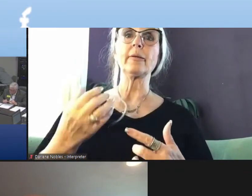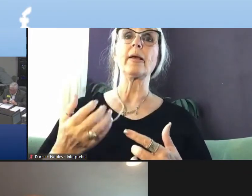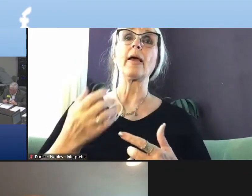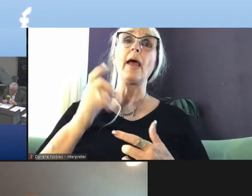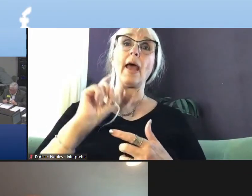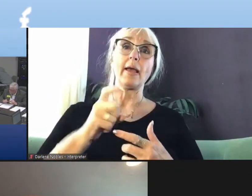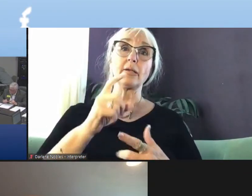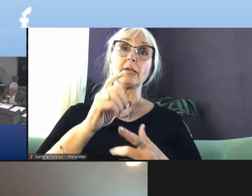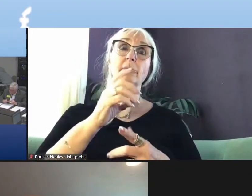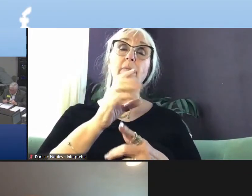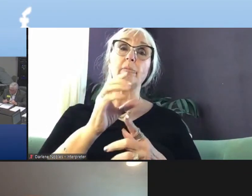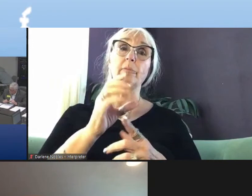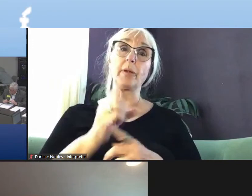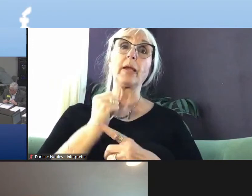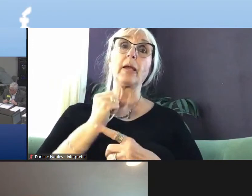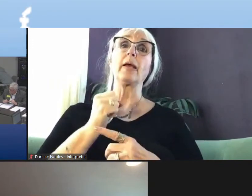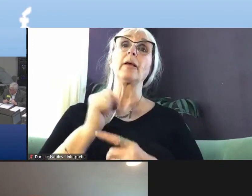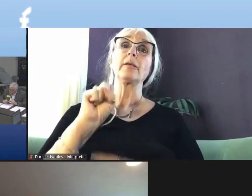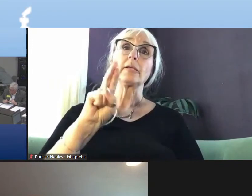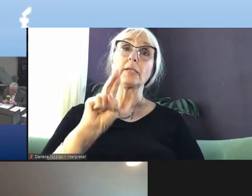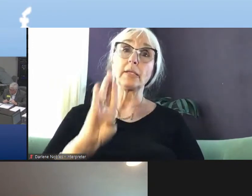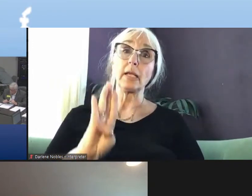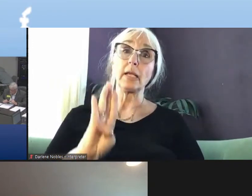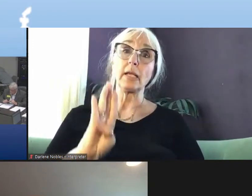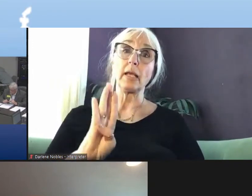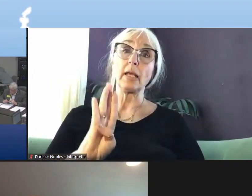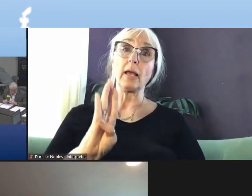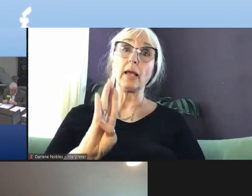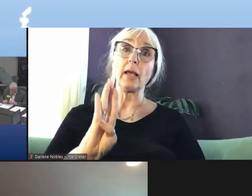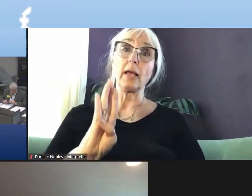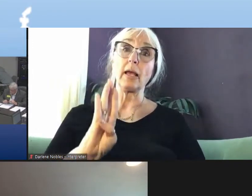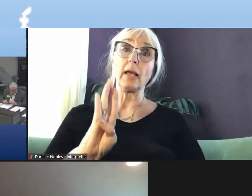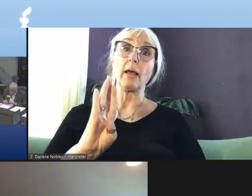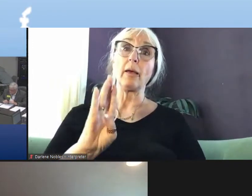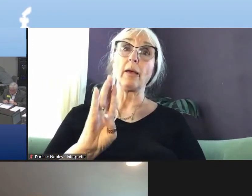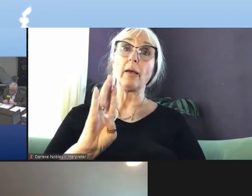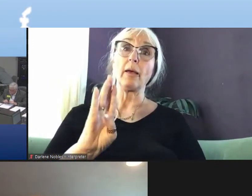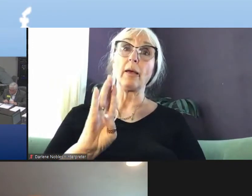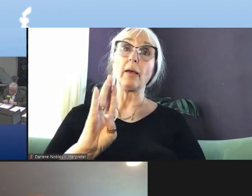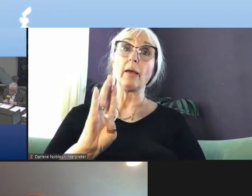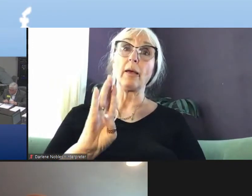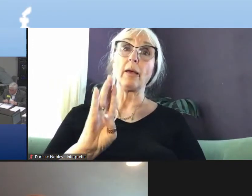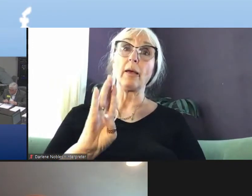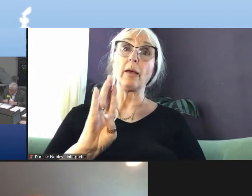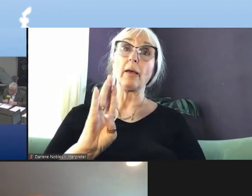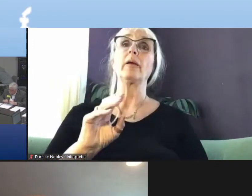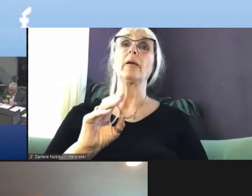agreement. Now, then there's a list of factors that is meant to help